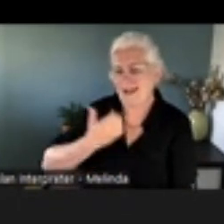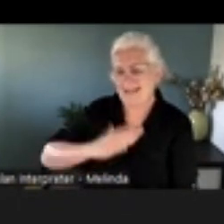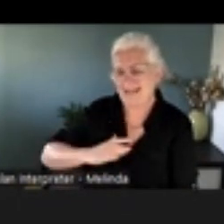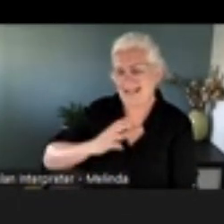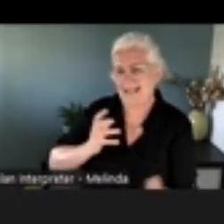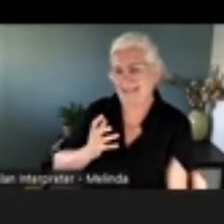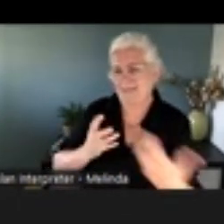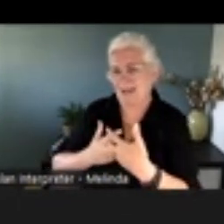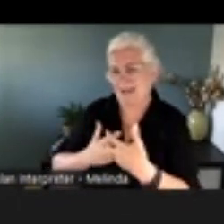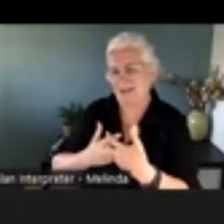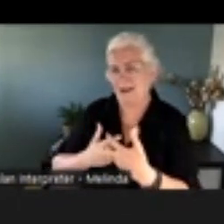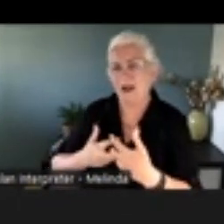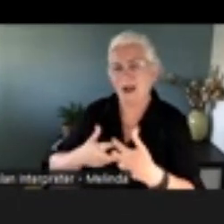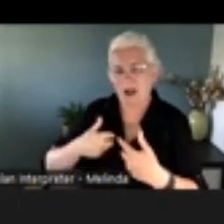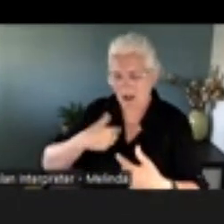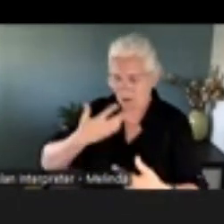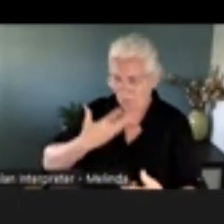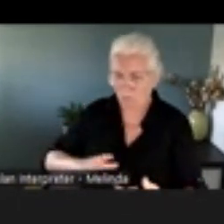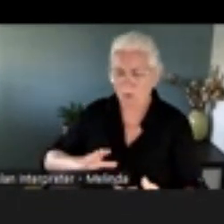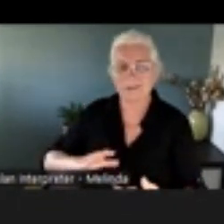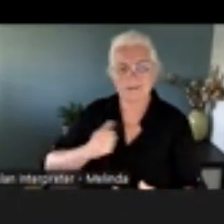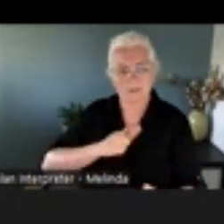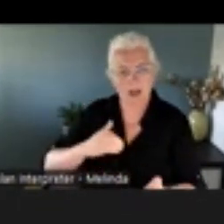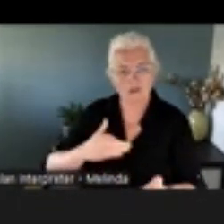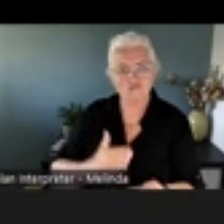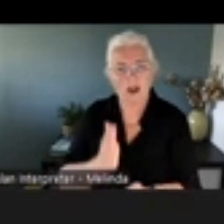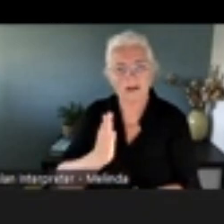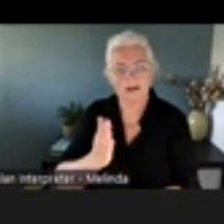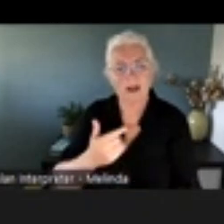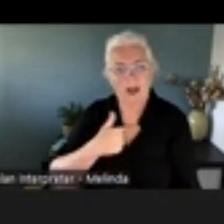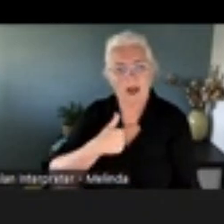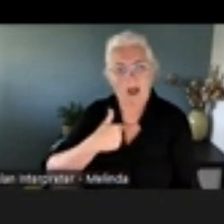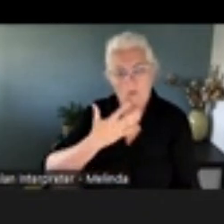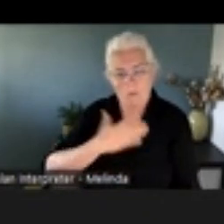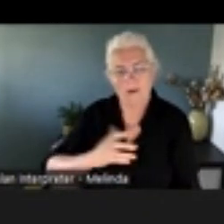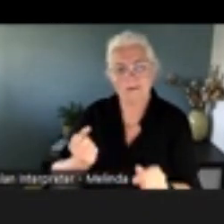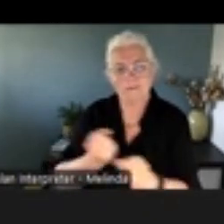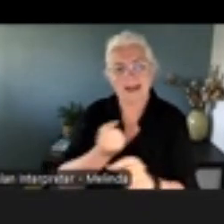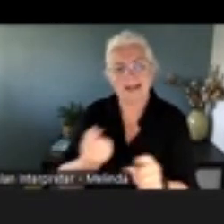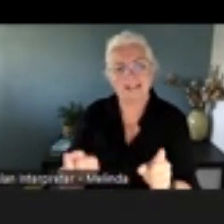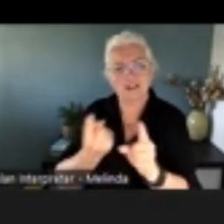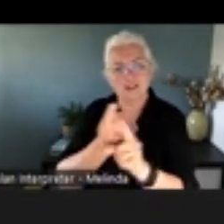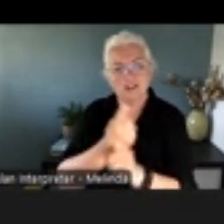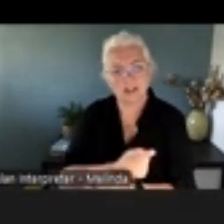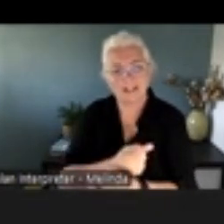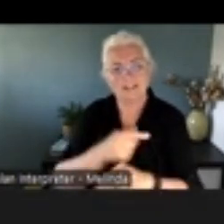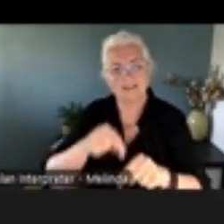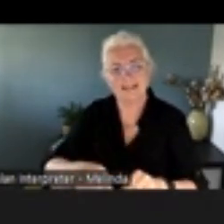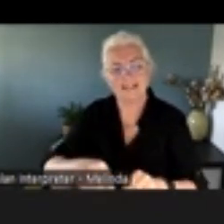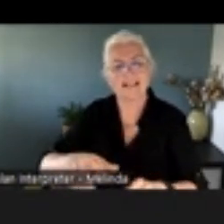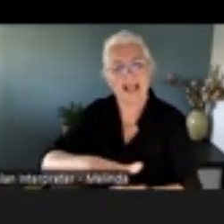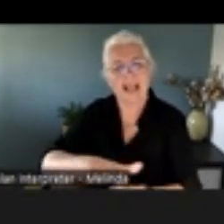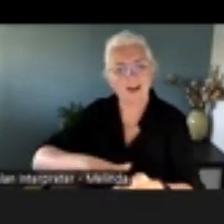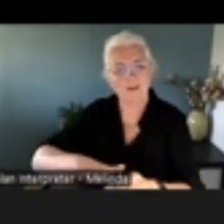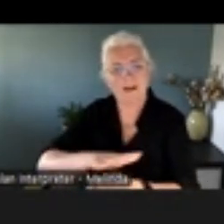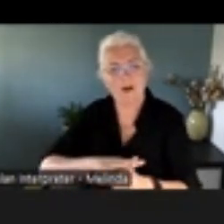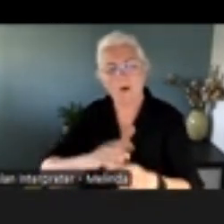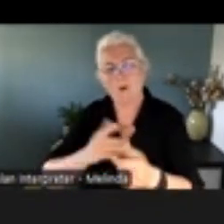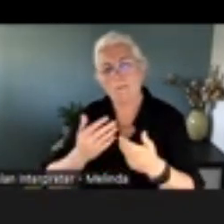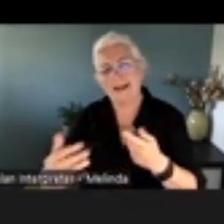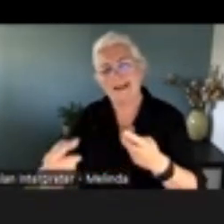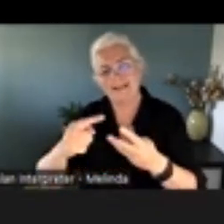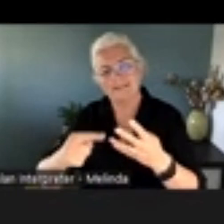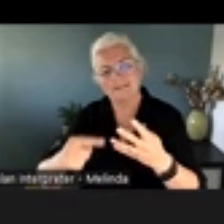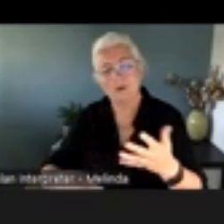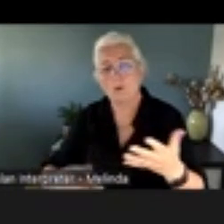want it met. It's my right to get this met. I want to make a change in this key area or many of these